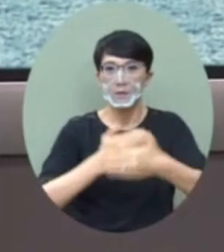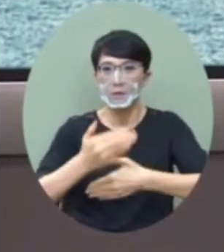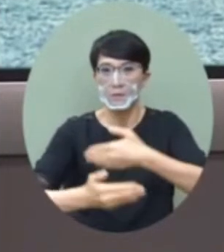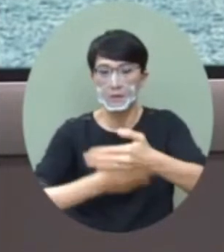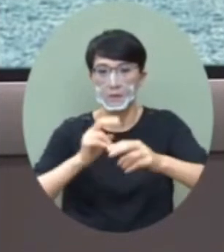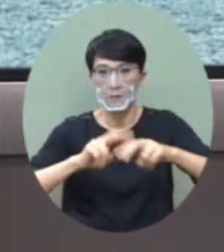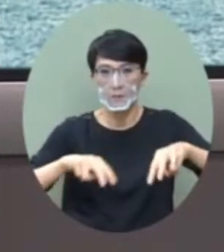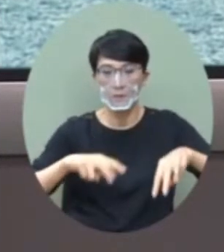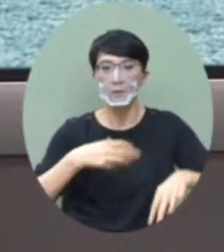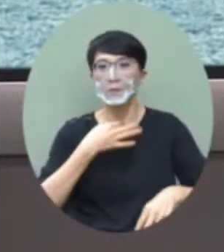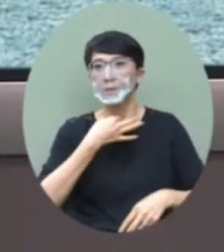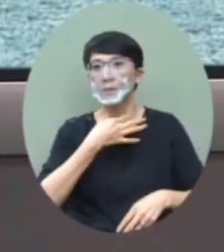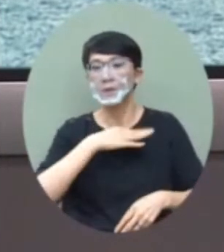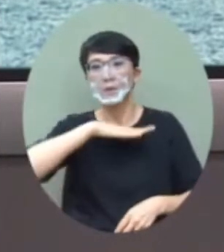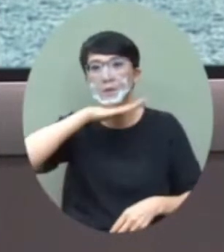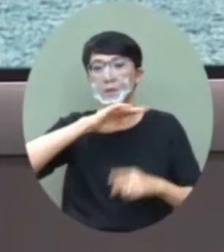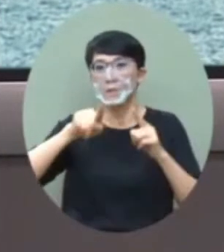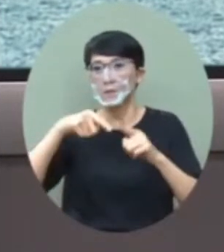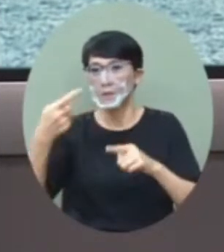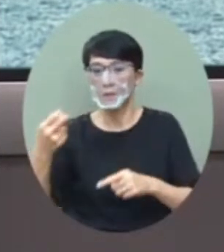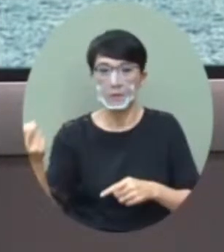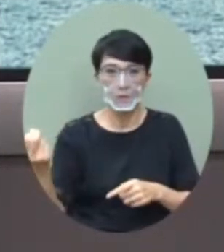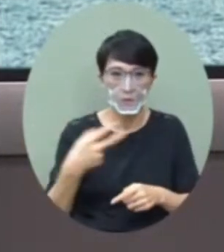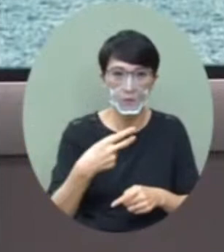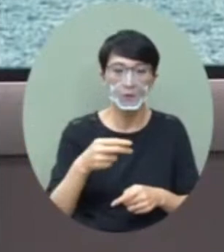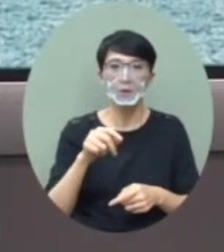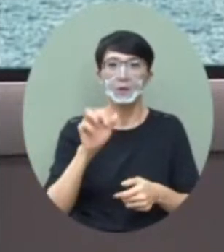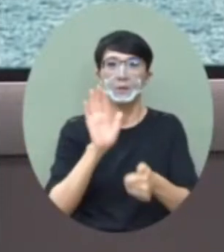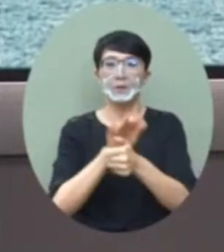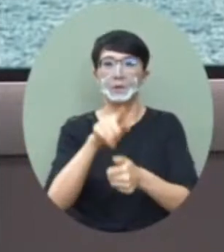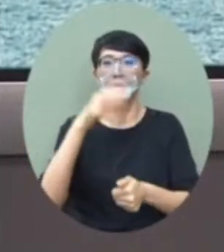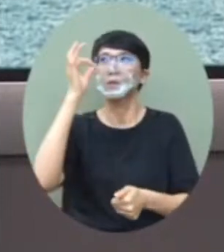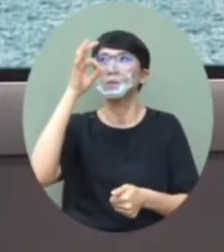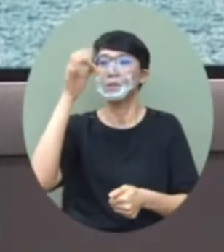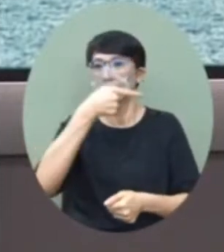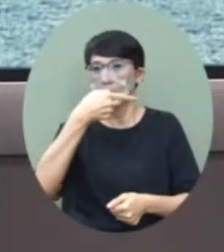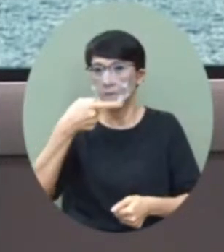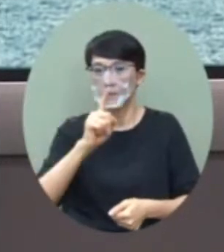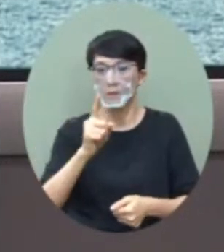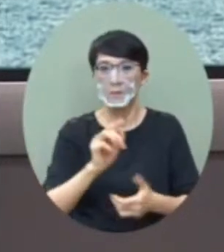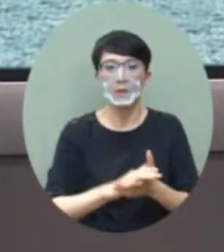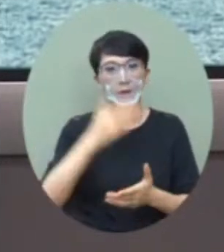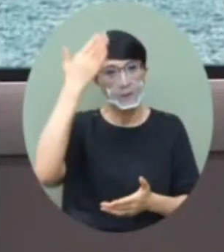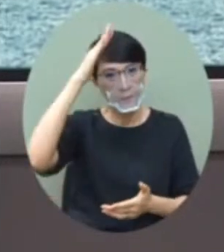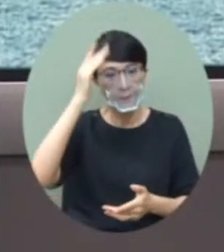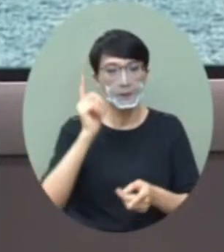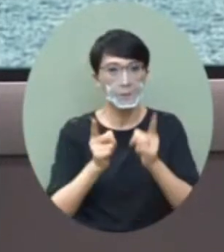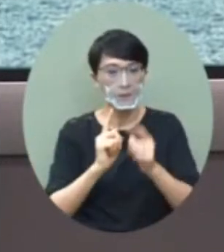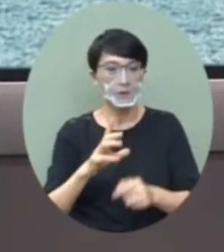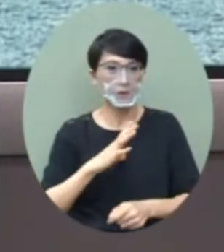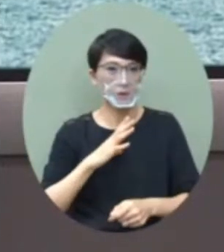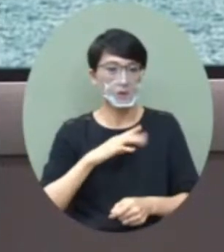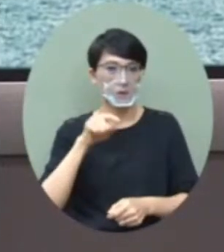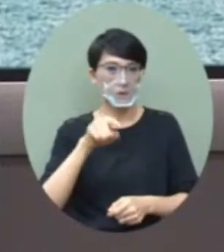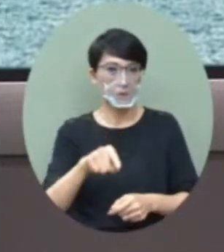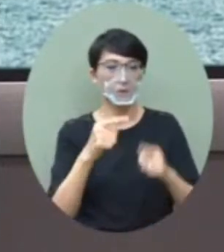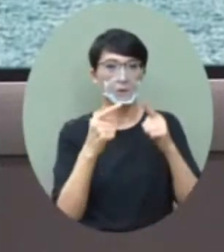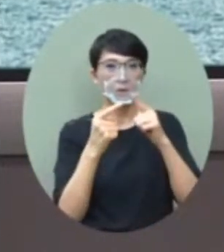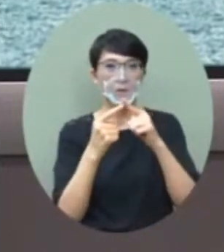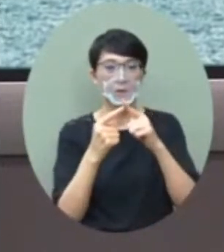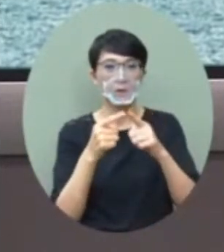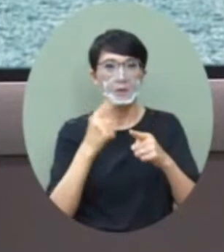misinterpreted their own RAT result, and then we would readjust the